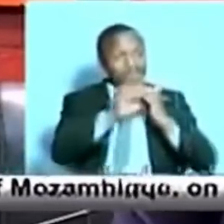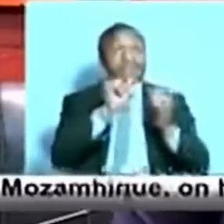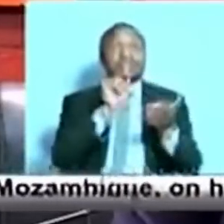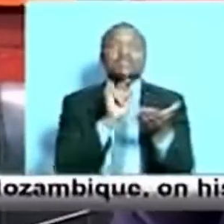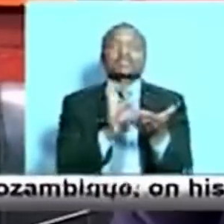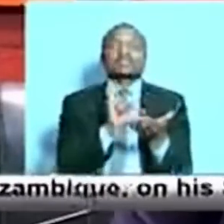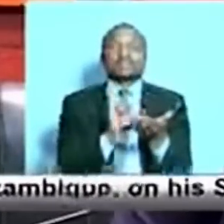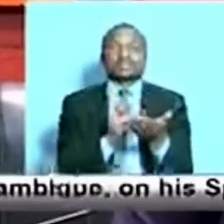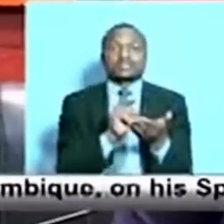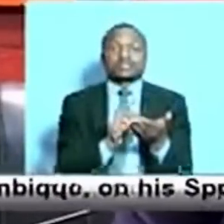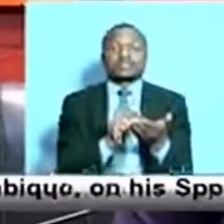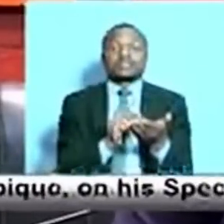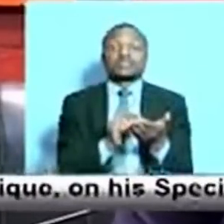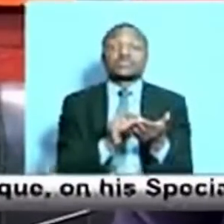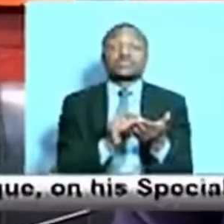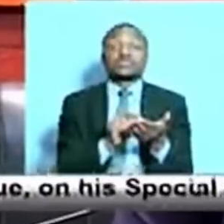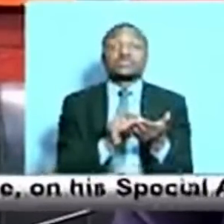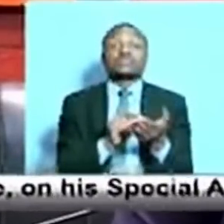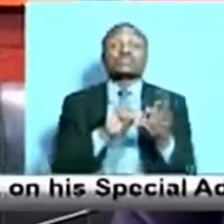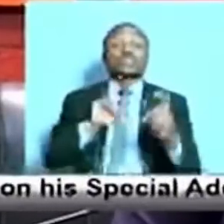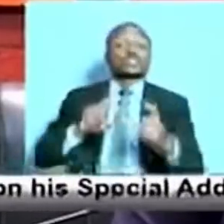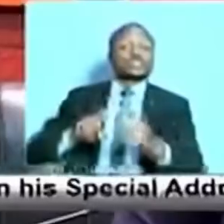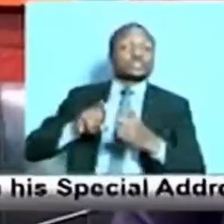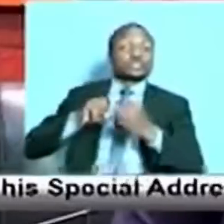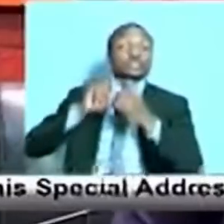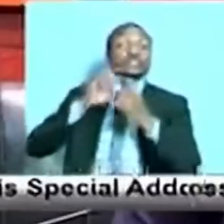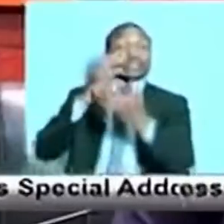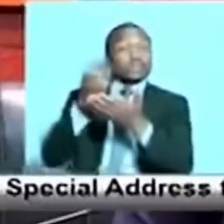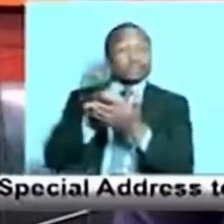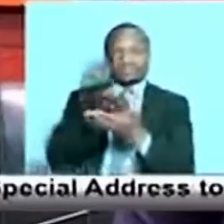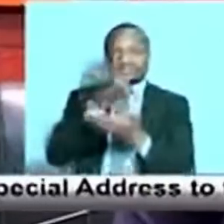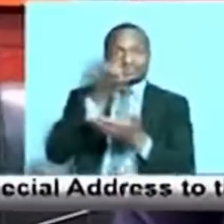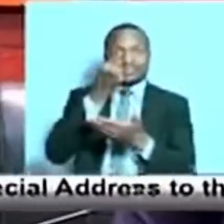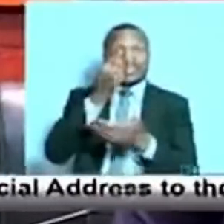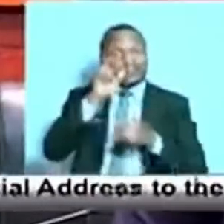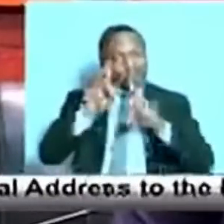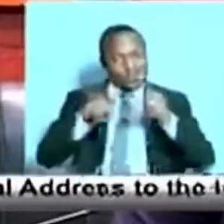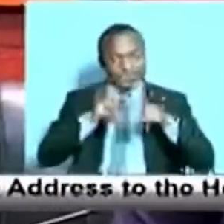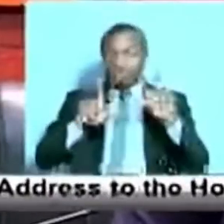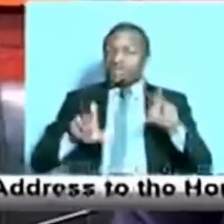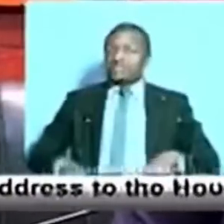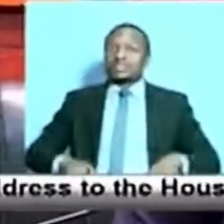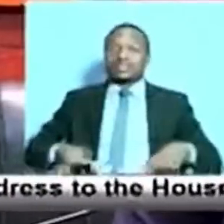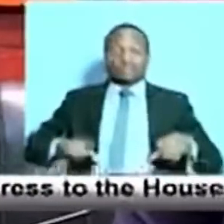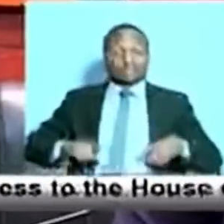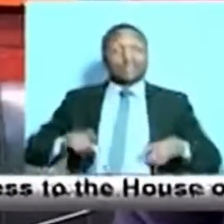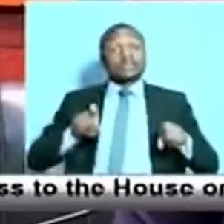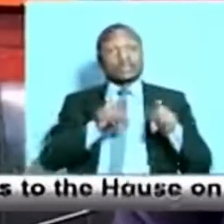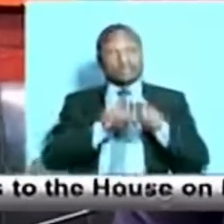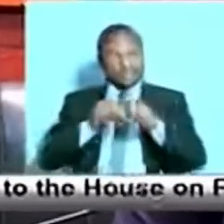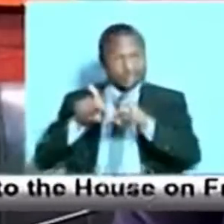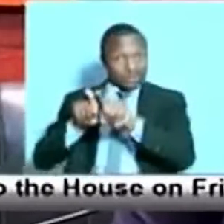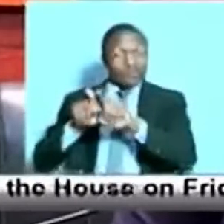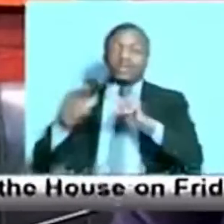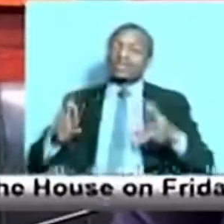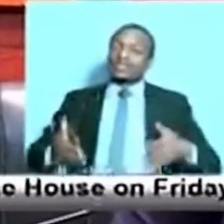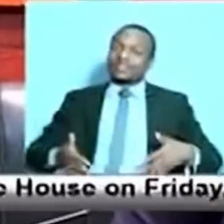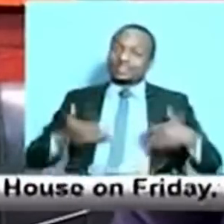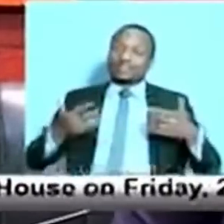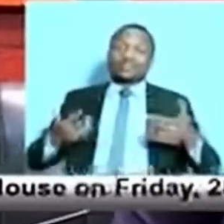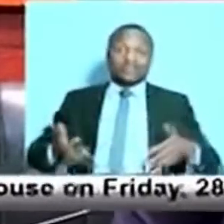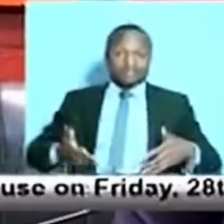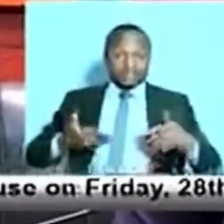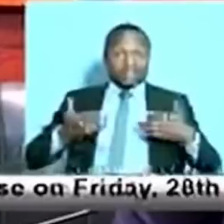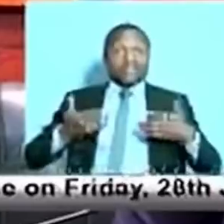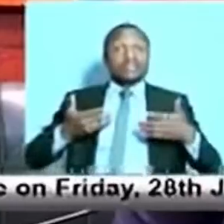have greatly impacted the economy and consequently people's lives. We are therefore grateful that the